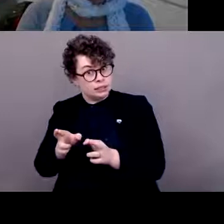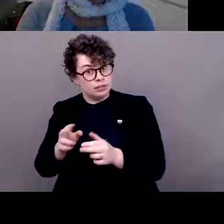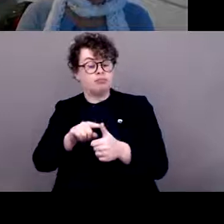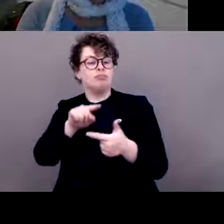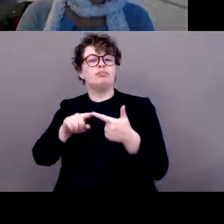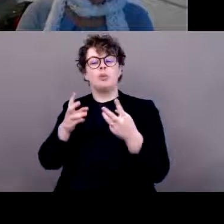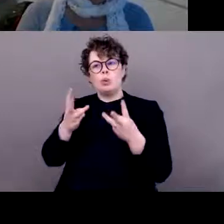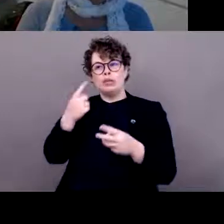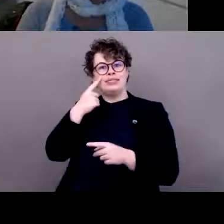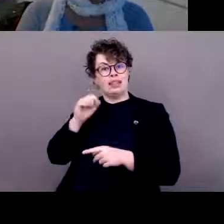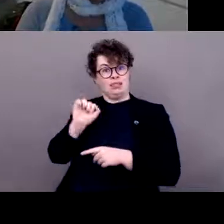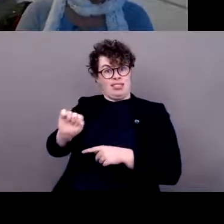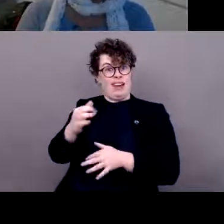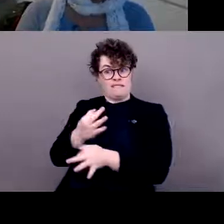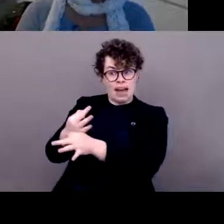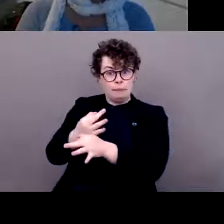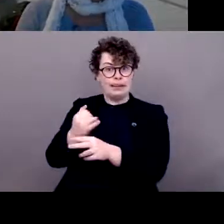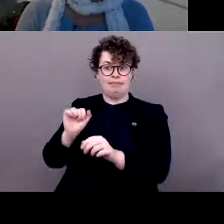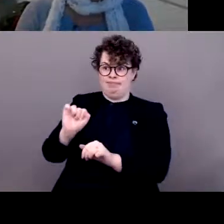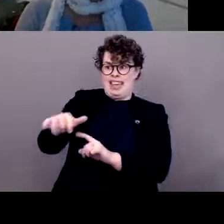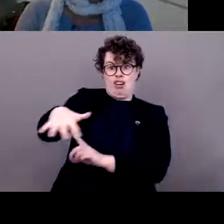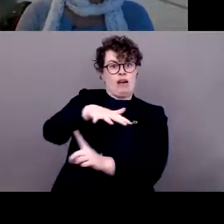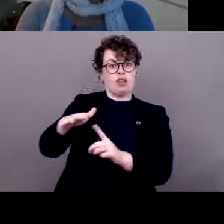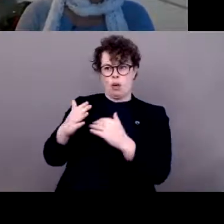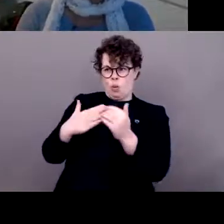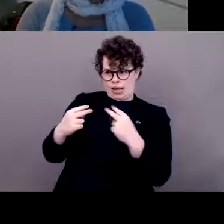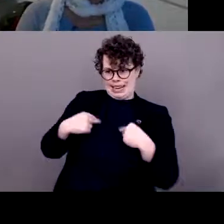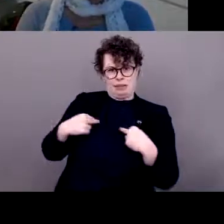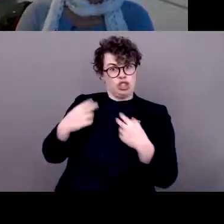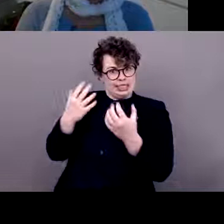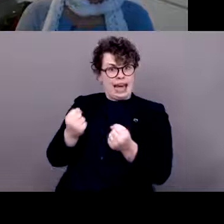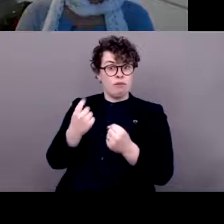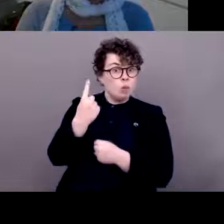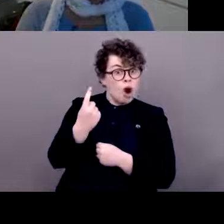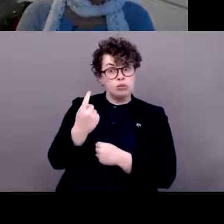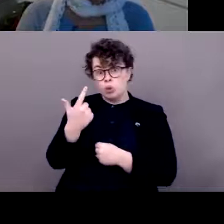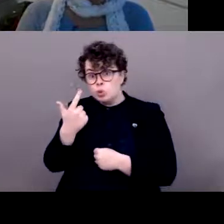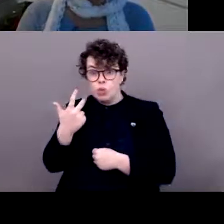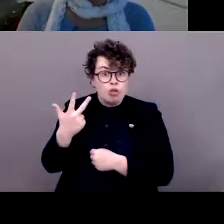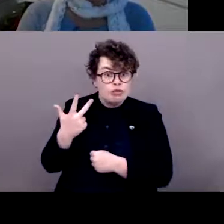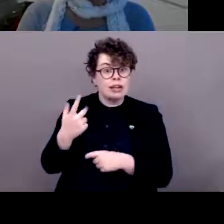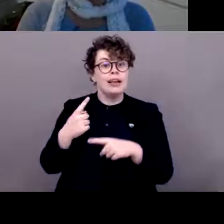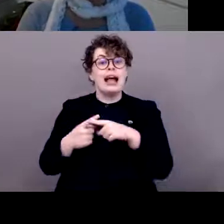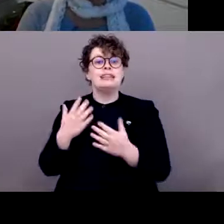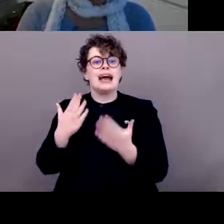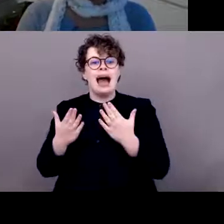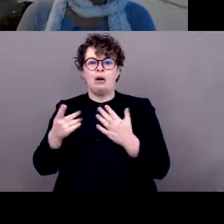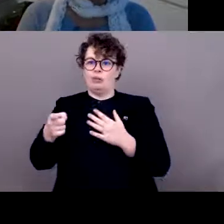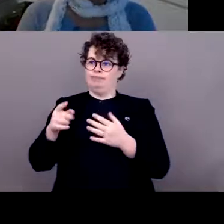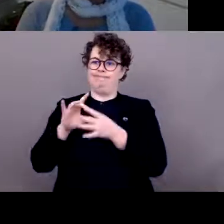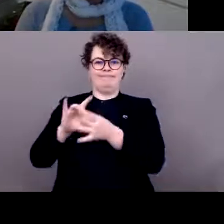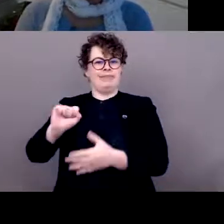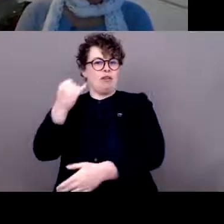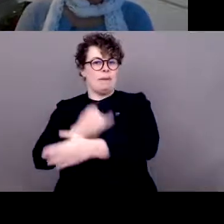languages that children use and see how development compares. This is particularly important when we talk about things like, you